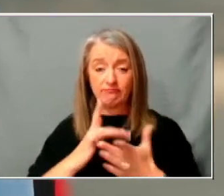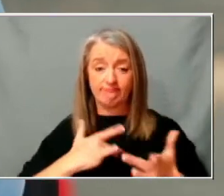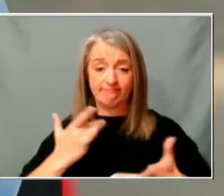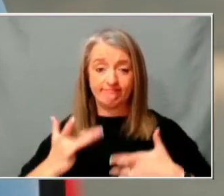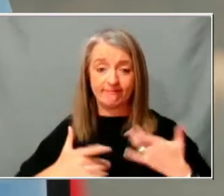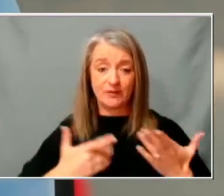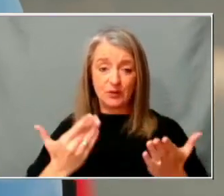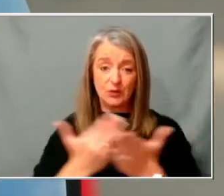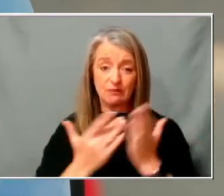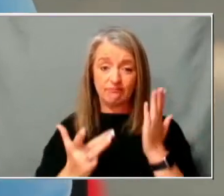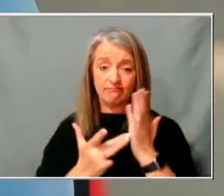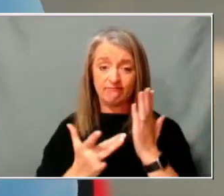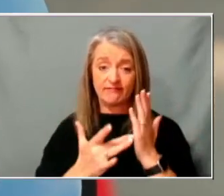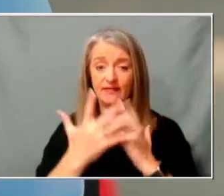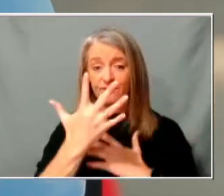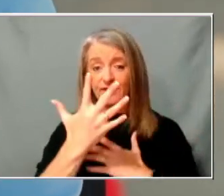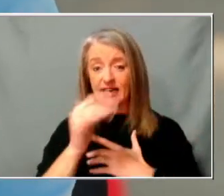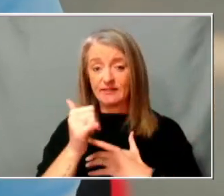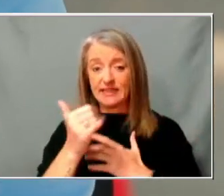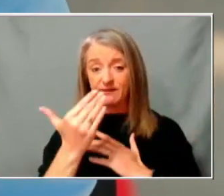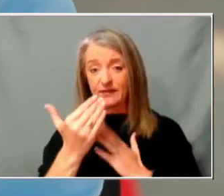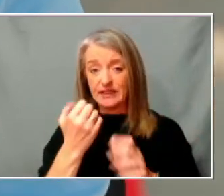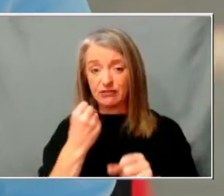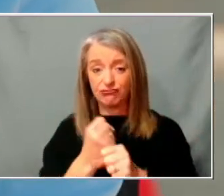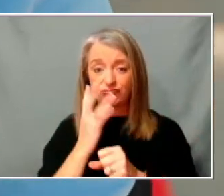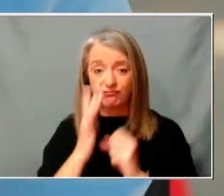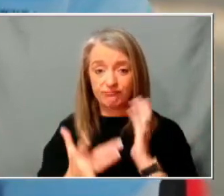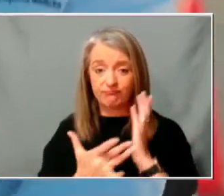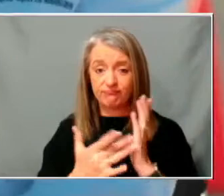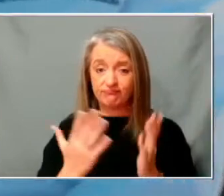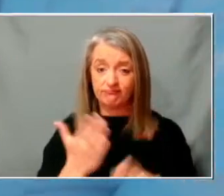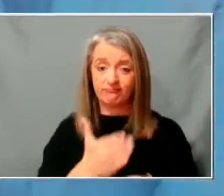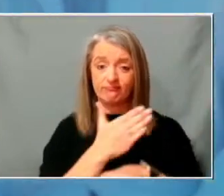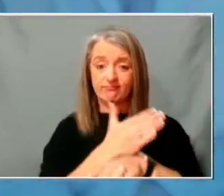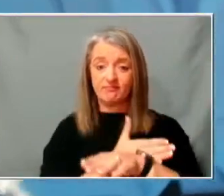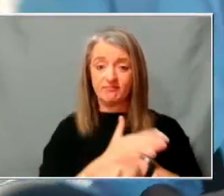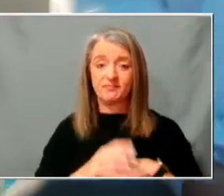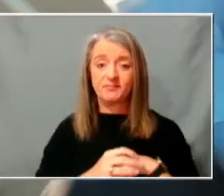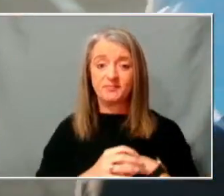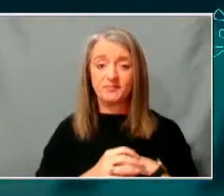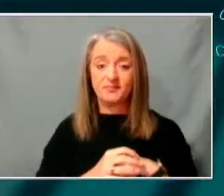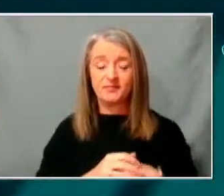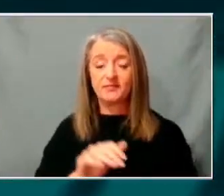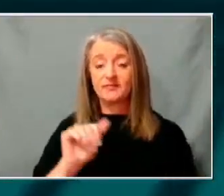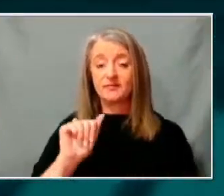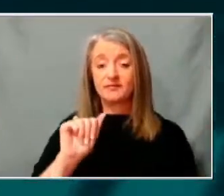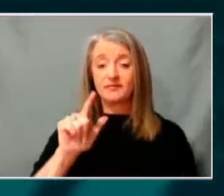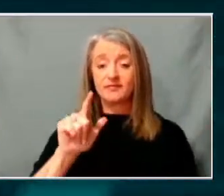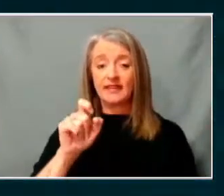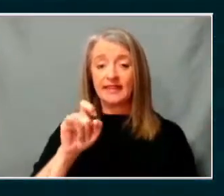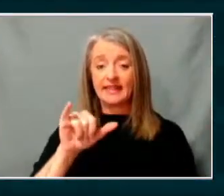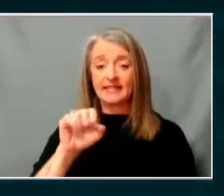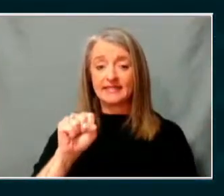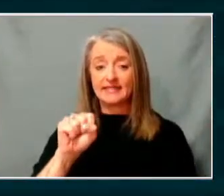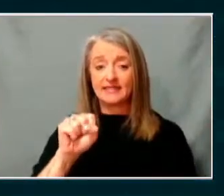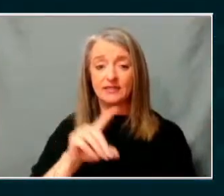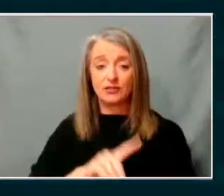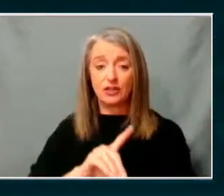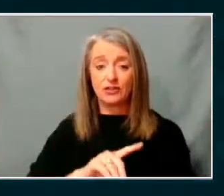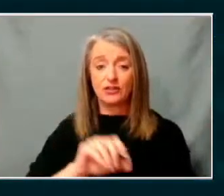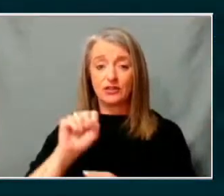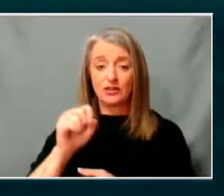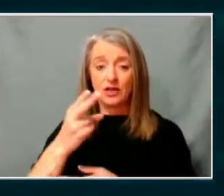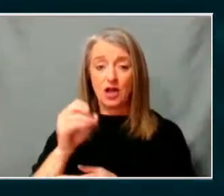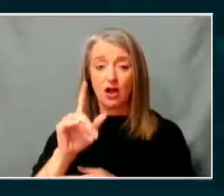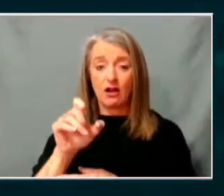in the next 5, 10, 15 years. All right. Well, we are going to send it back into the studio with Alexis Del-Cid, who is standing by with Dr. Dana Hawkinson, Medical Director